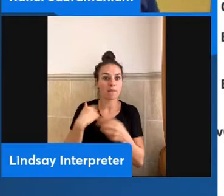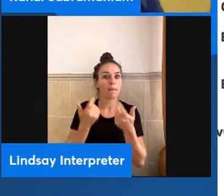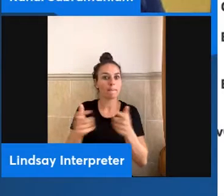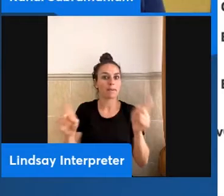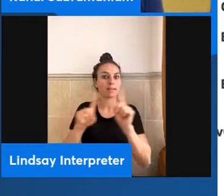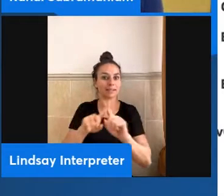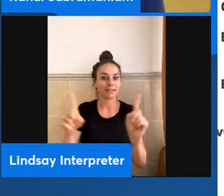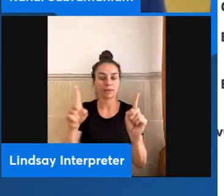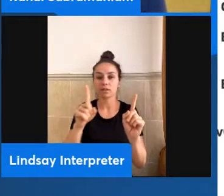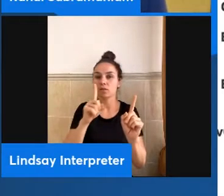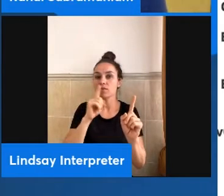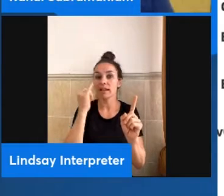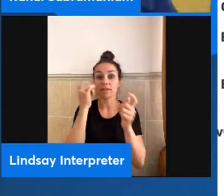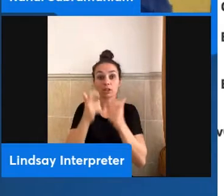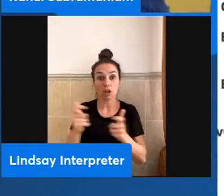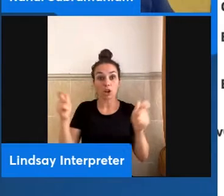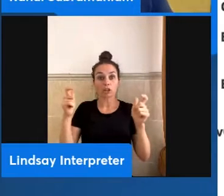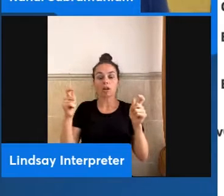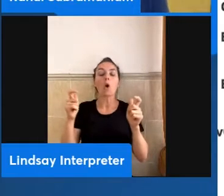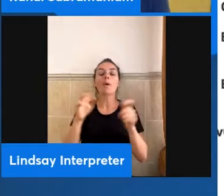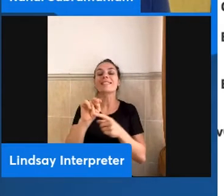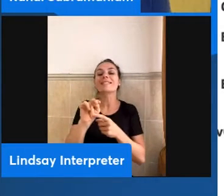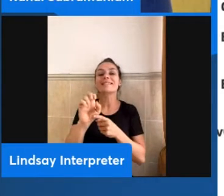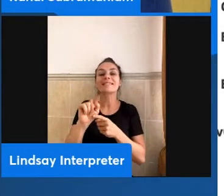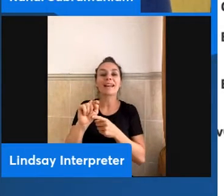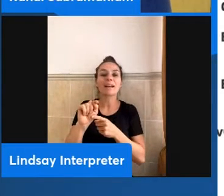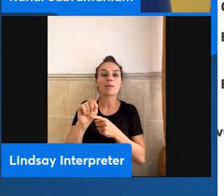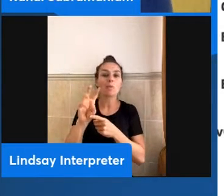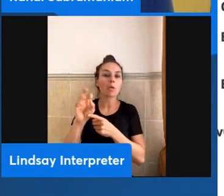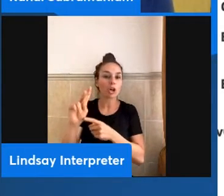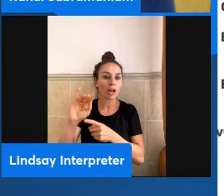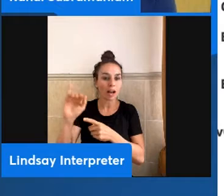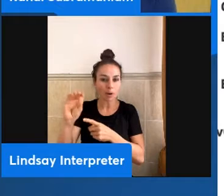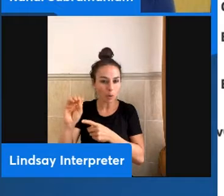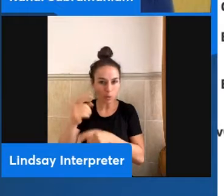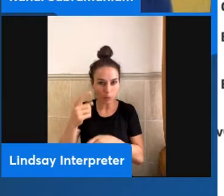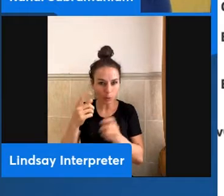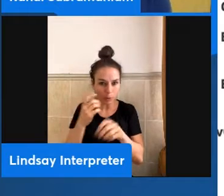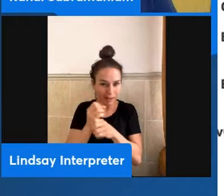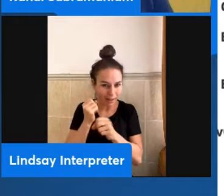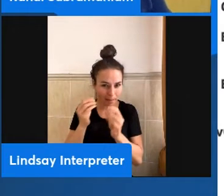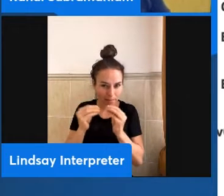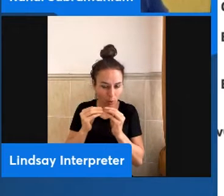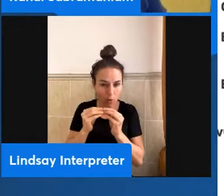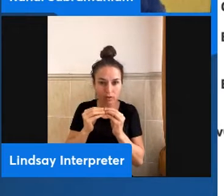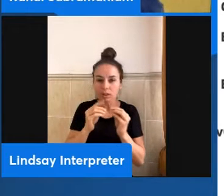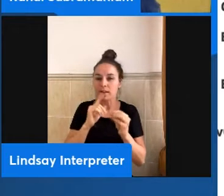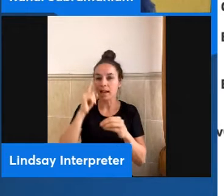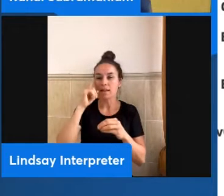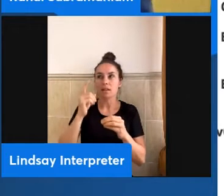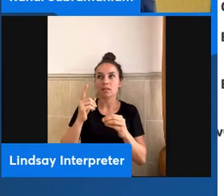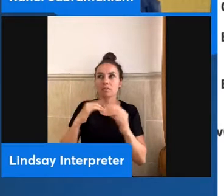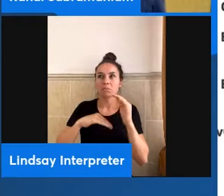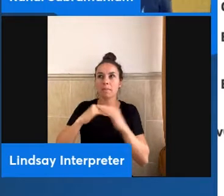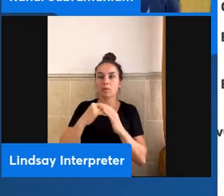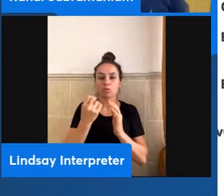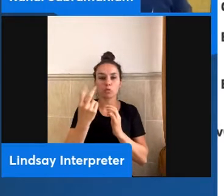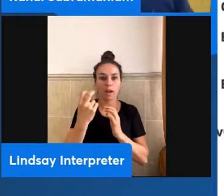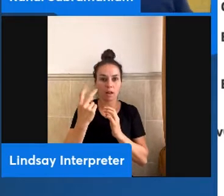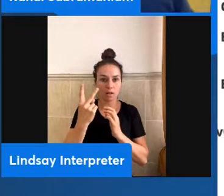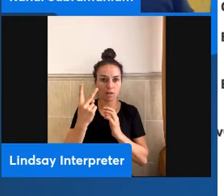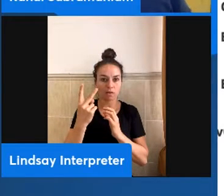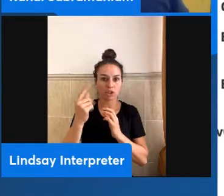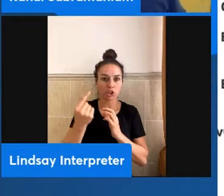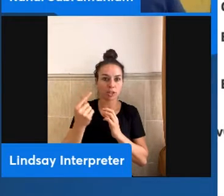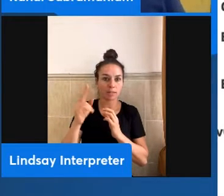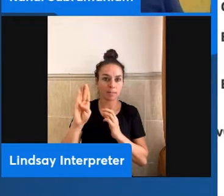your instance, the more network I/O you get, up to 12 or 14, I think, yeah, up to 12 gig Gbps connectivity